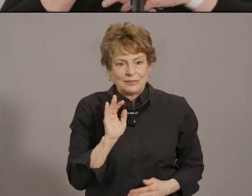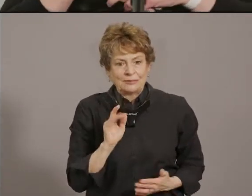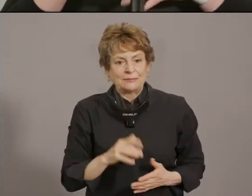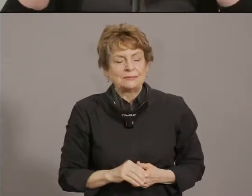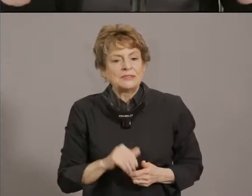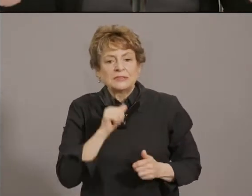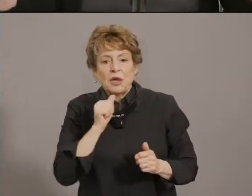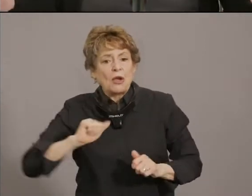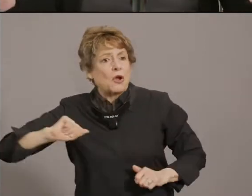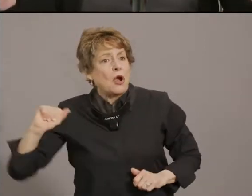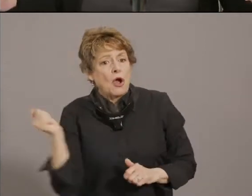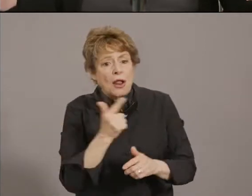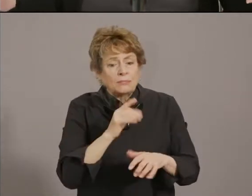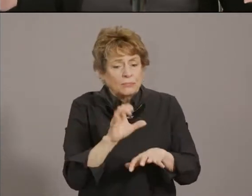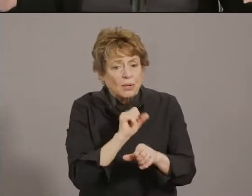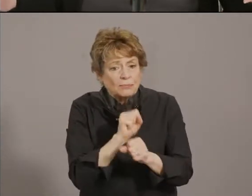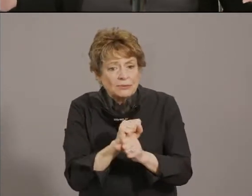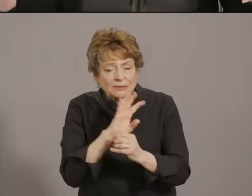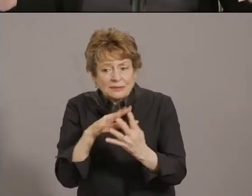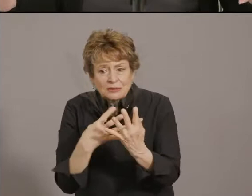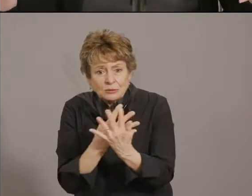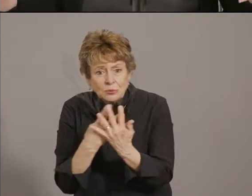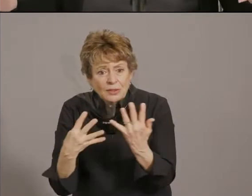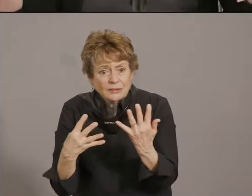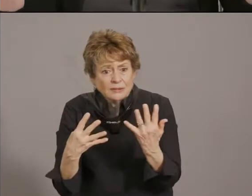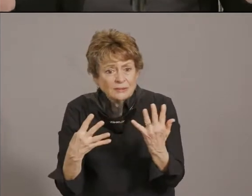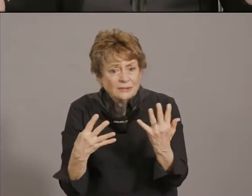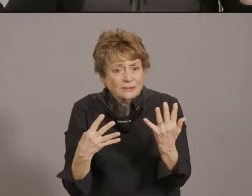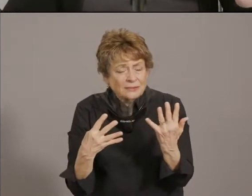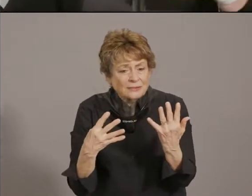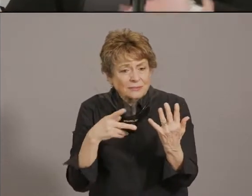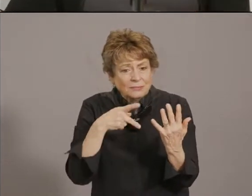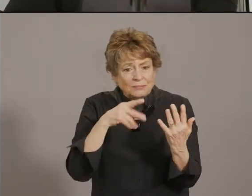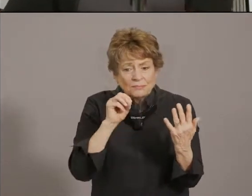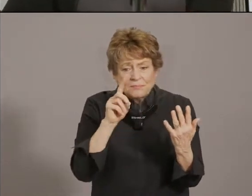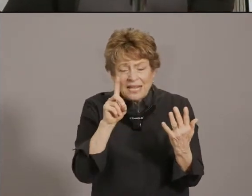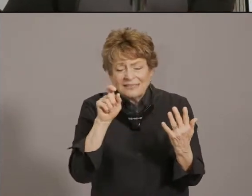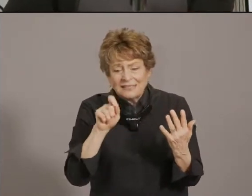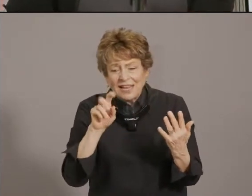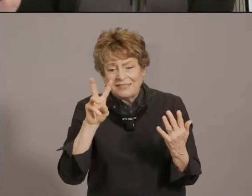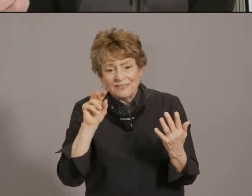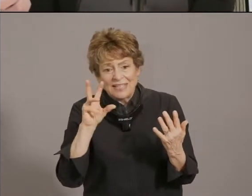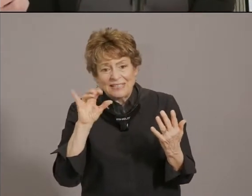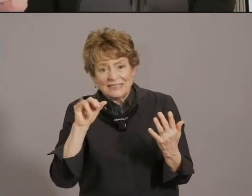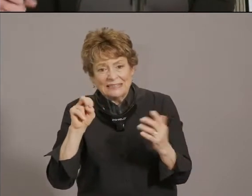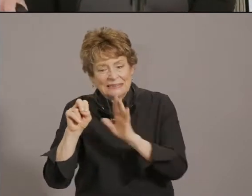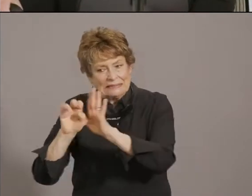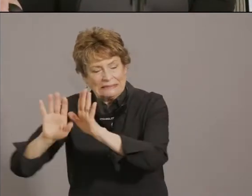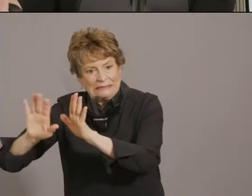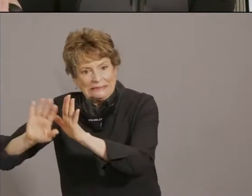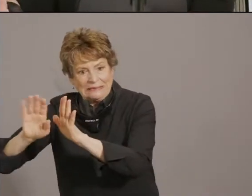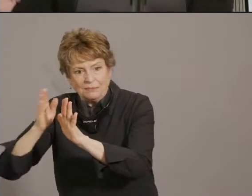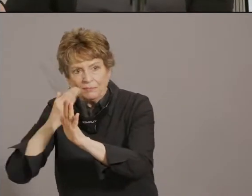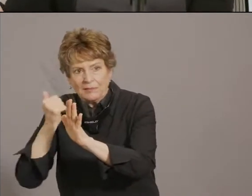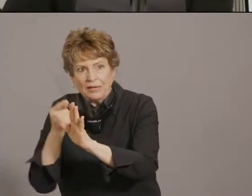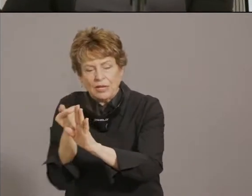podvaccine.azdhs.gov. Anybody is welcome to use that registration system for free, but like I said, a lot of people, and I'm going to walk you through an example. So say